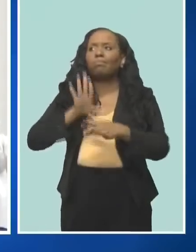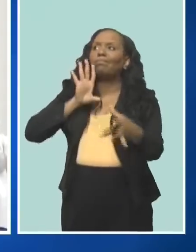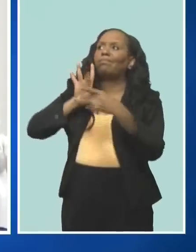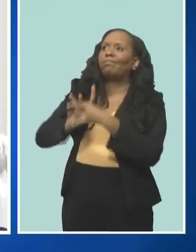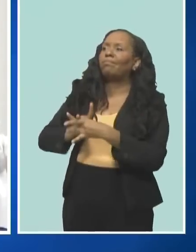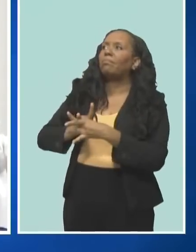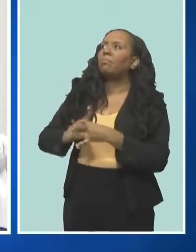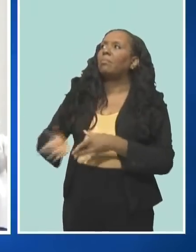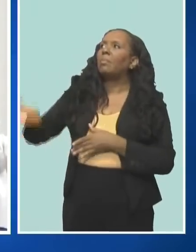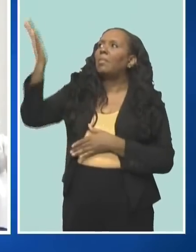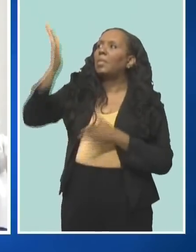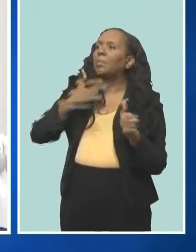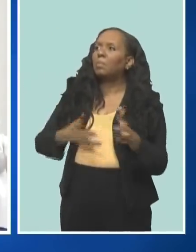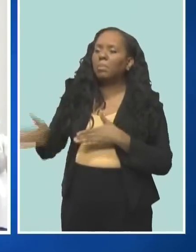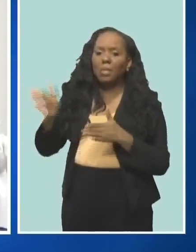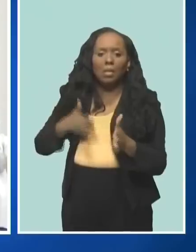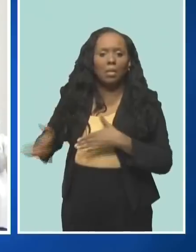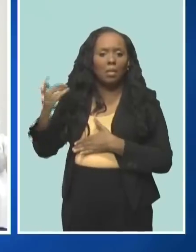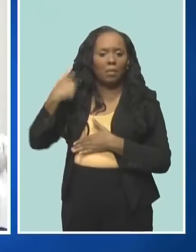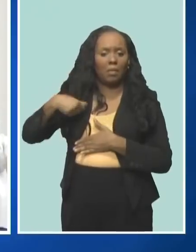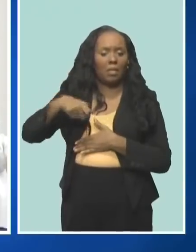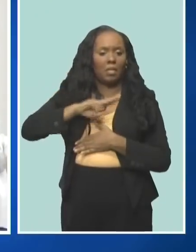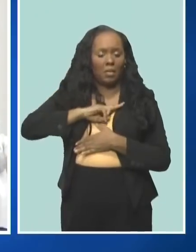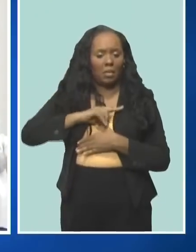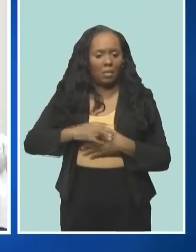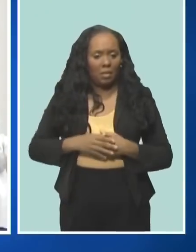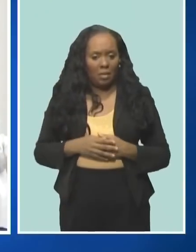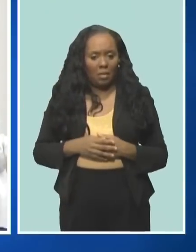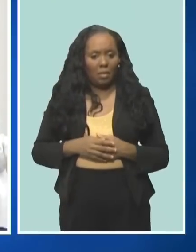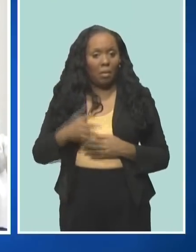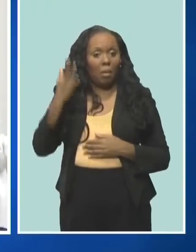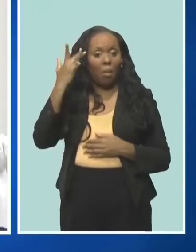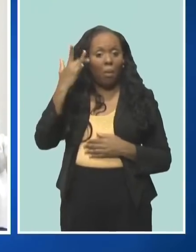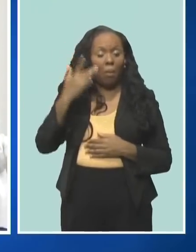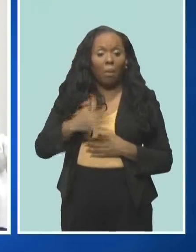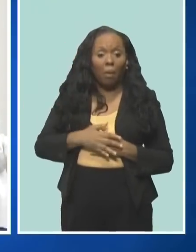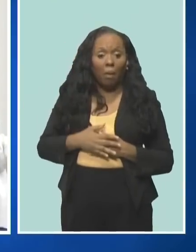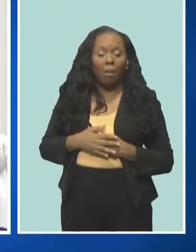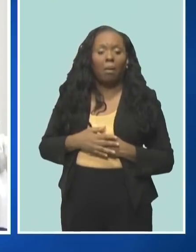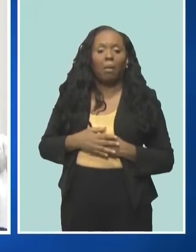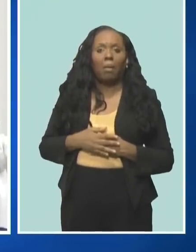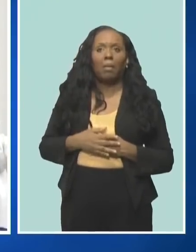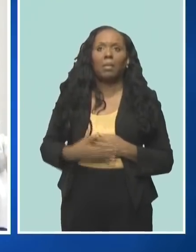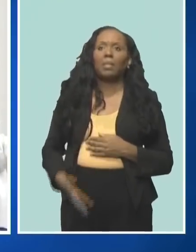to that plan that He has for us. Because why? He is the manufacturer.